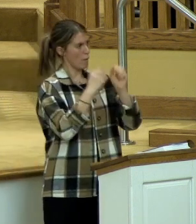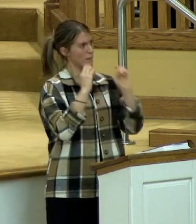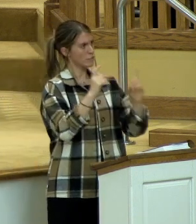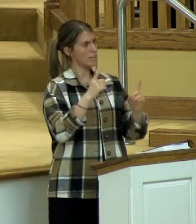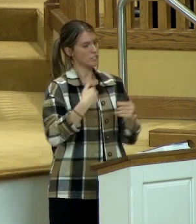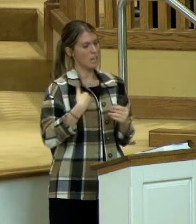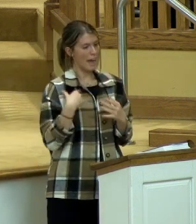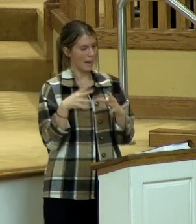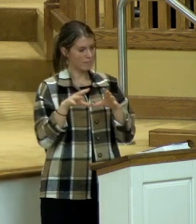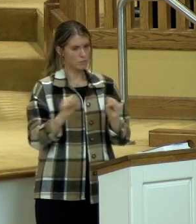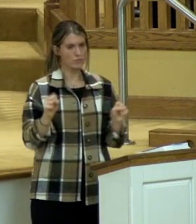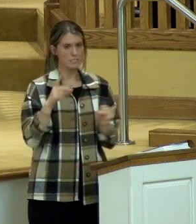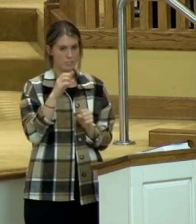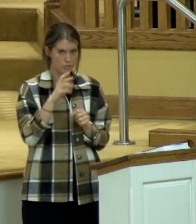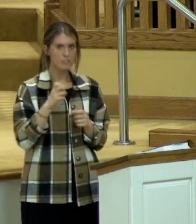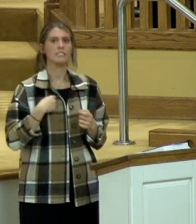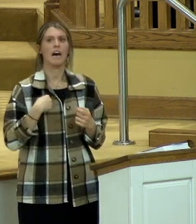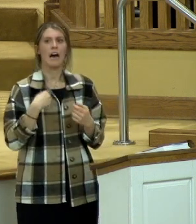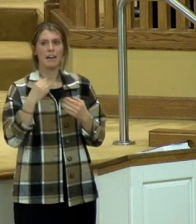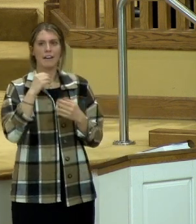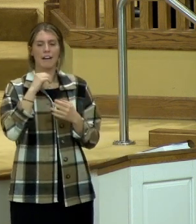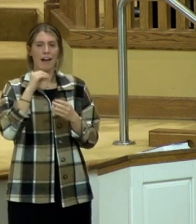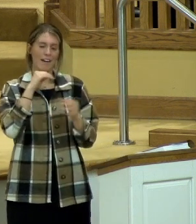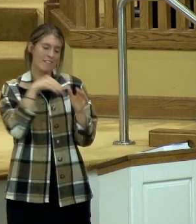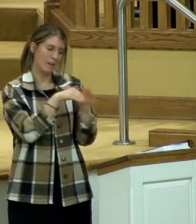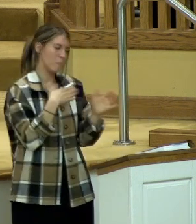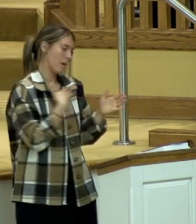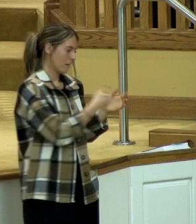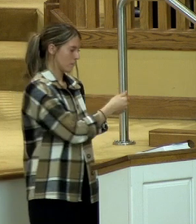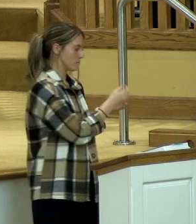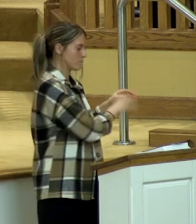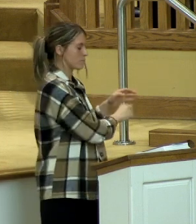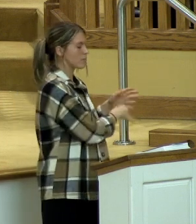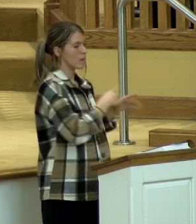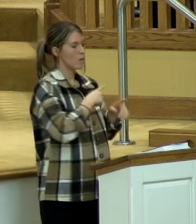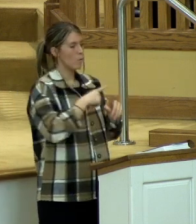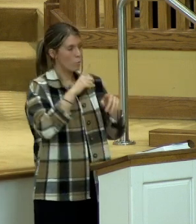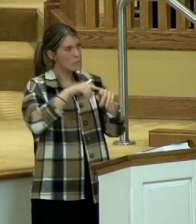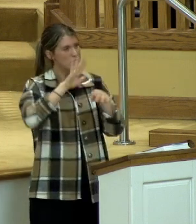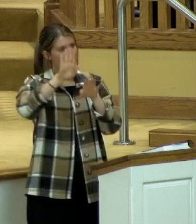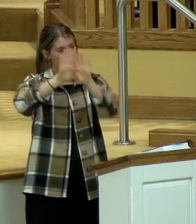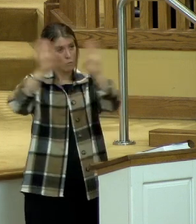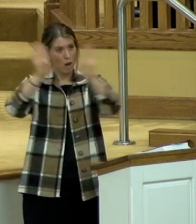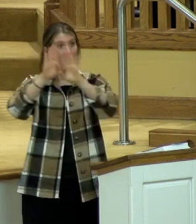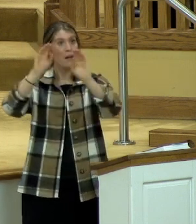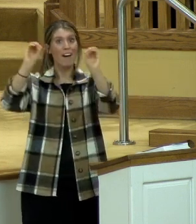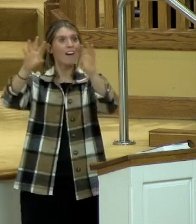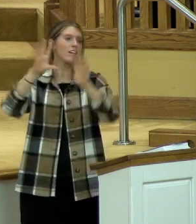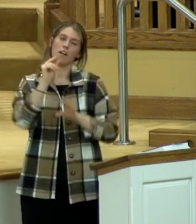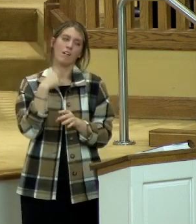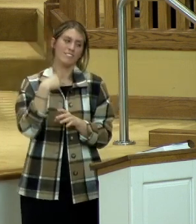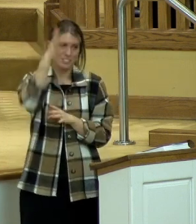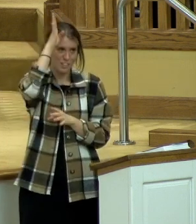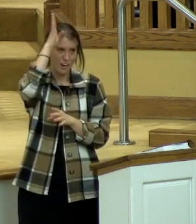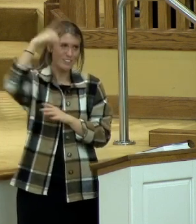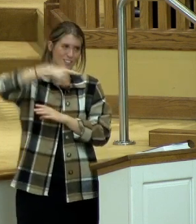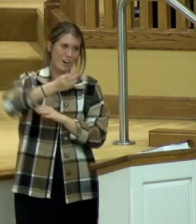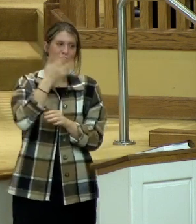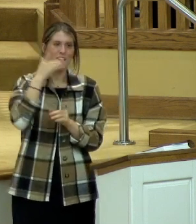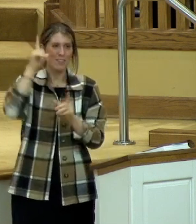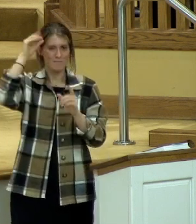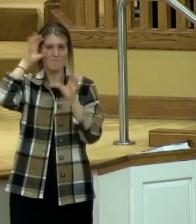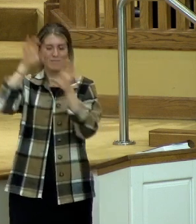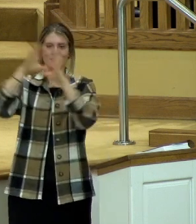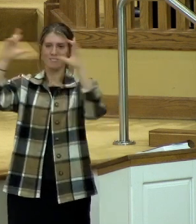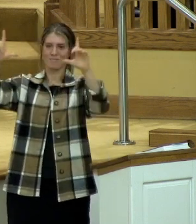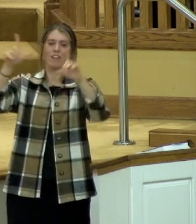degrees stuffed away in a drawer somewhere. I don't have them hanging on my wall. What do you have hanging on your wall? Pictures of sharks and dolphins. I'd rather look at sharks and dolphins than some piece of paper